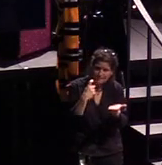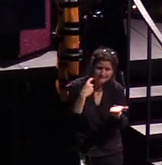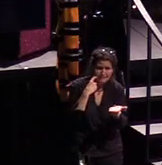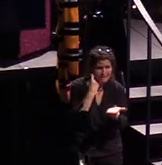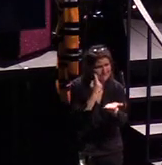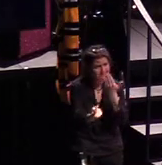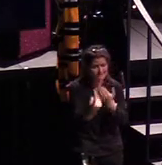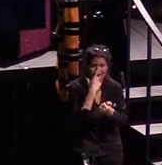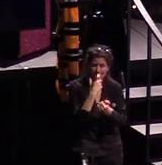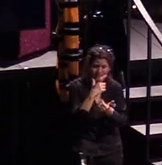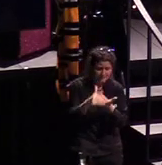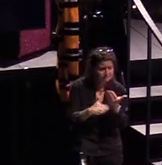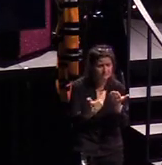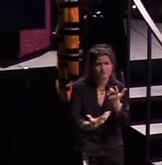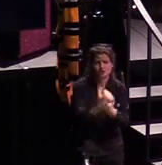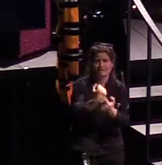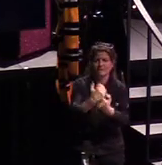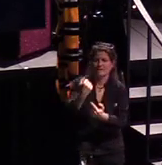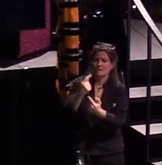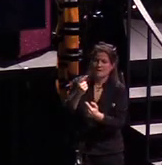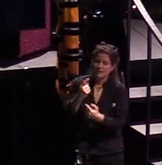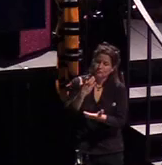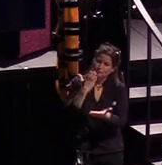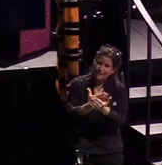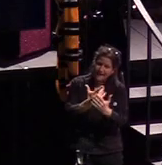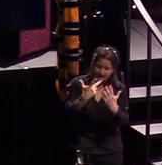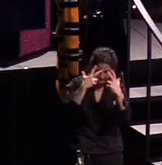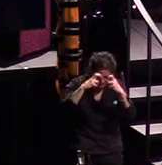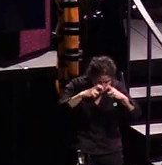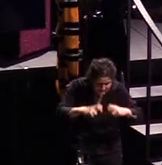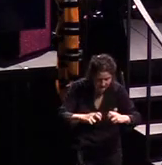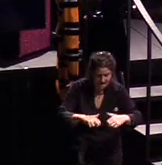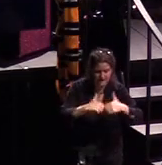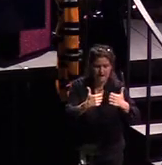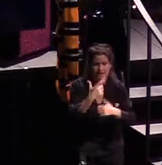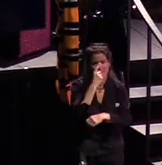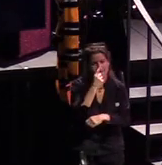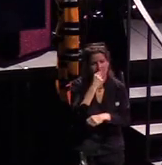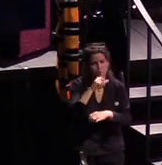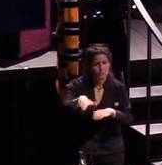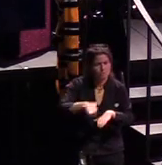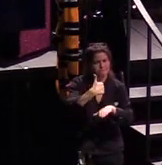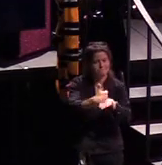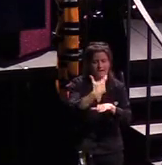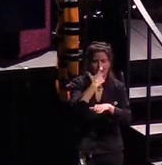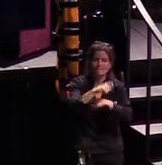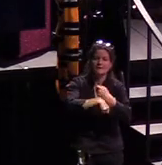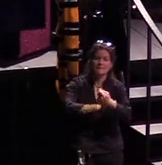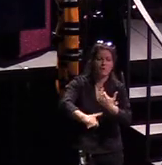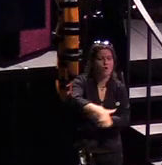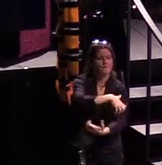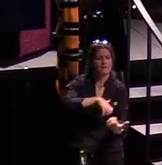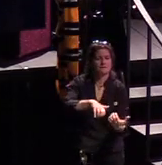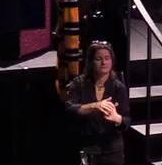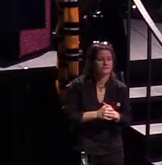themselves biscuit but having the insights and capacity to implement them can be much more complex sausage we